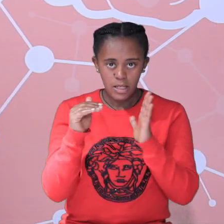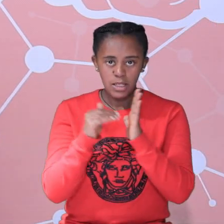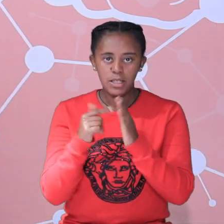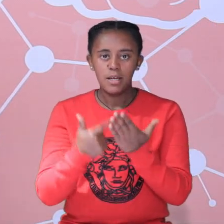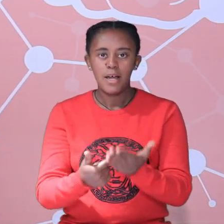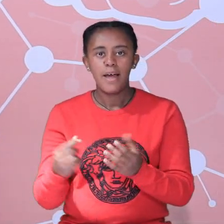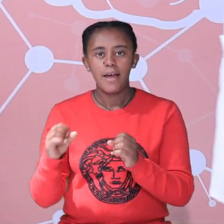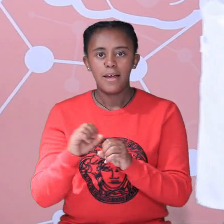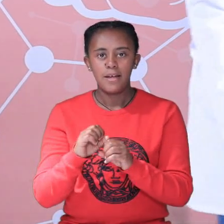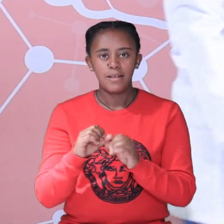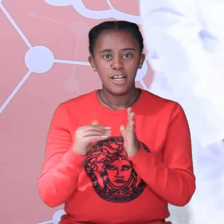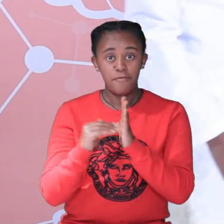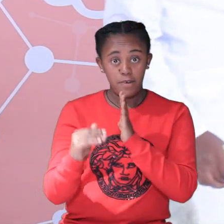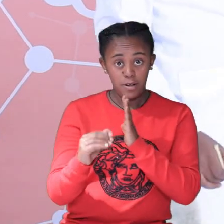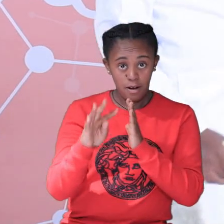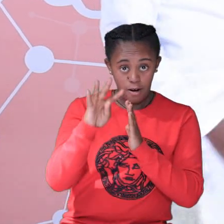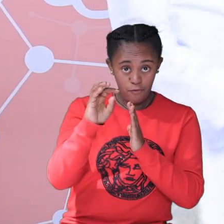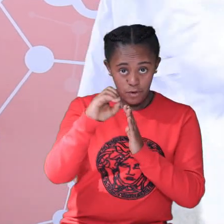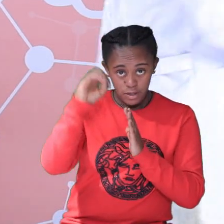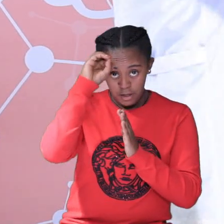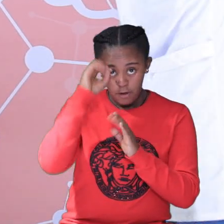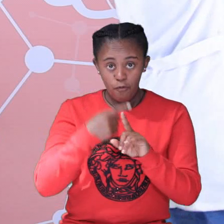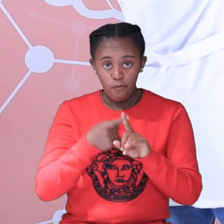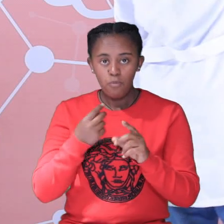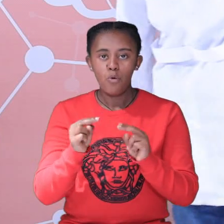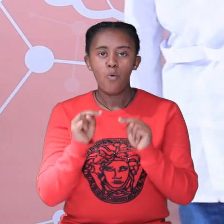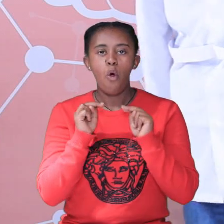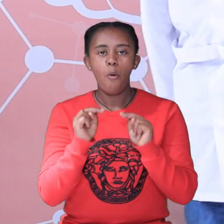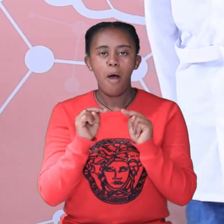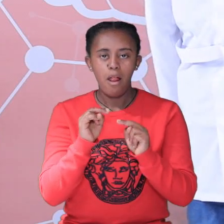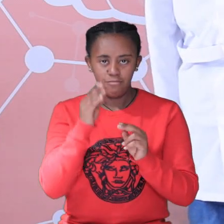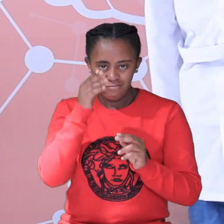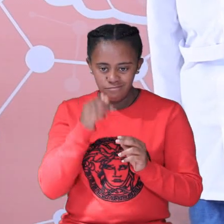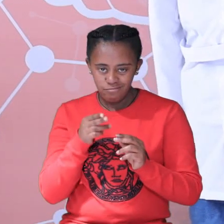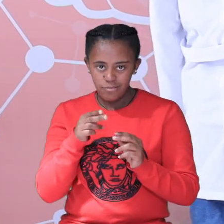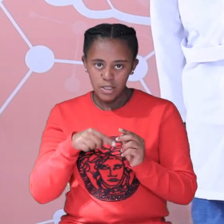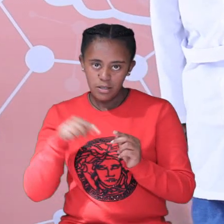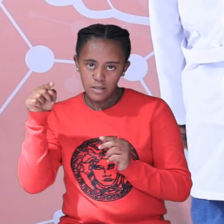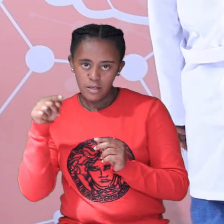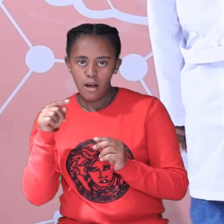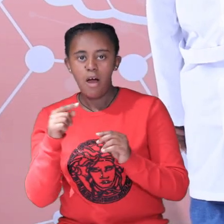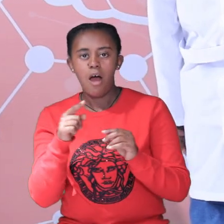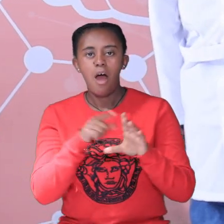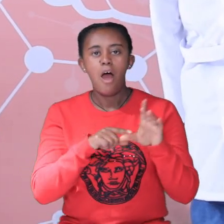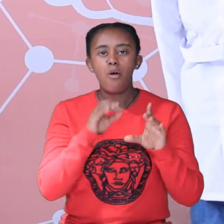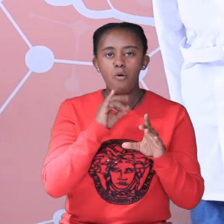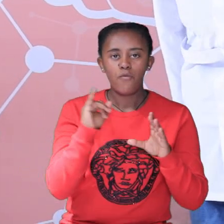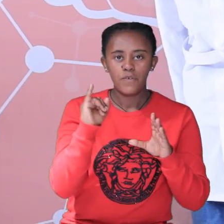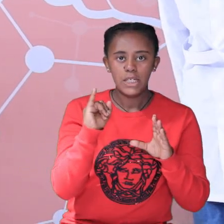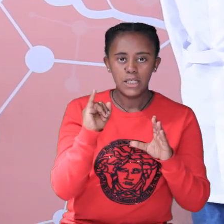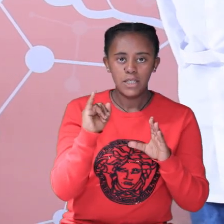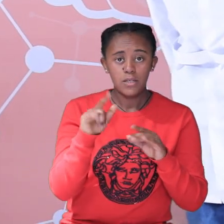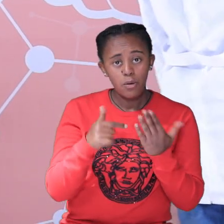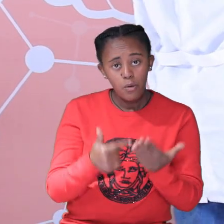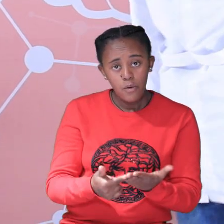This is reflected ray. This is also incident ray.